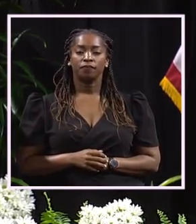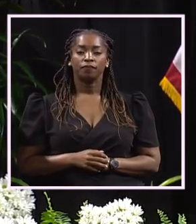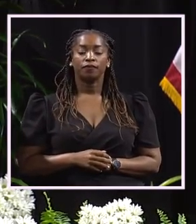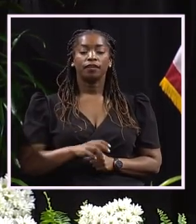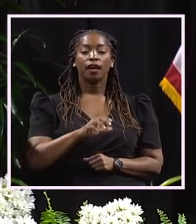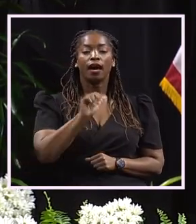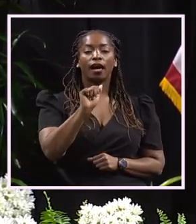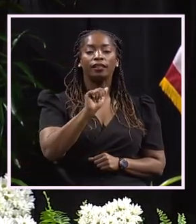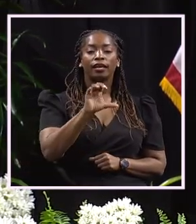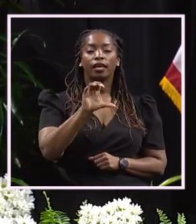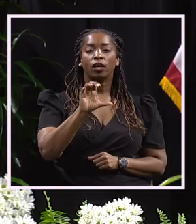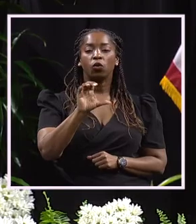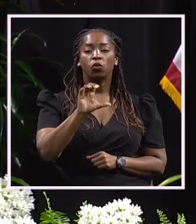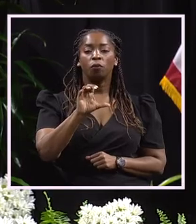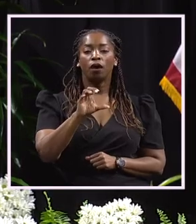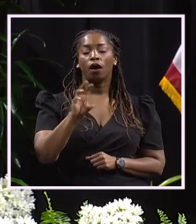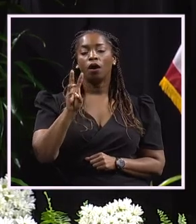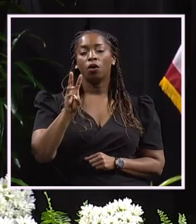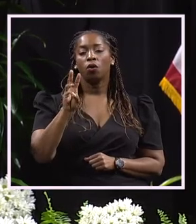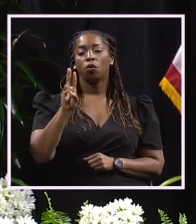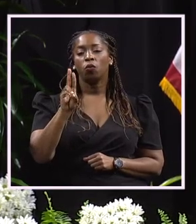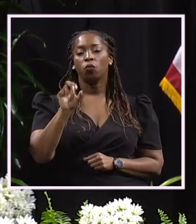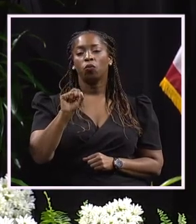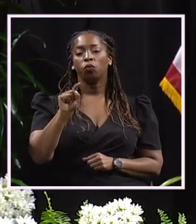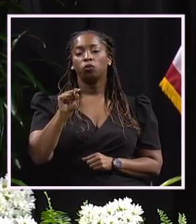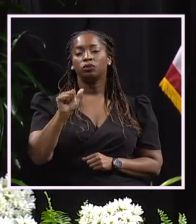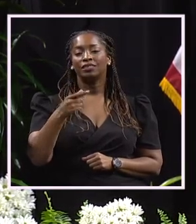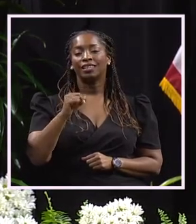Adit Kumar Wustagi, MBA.